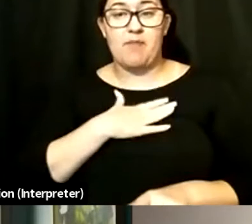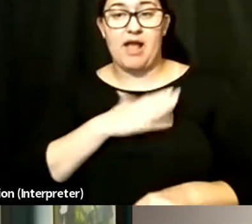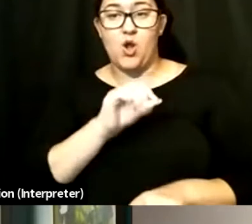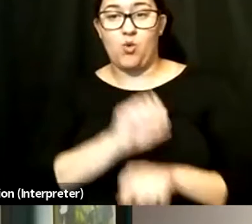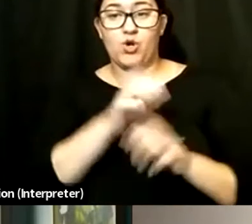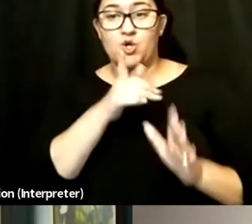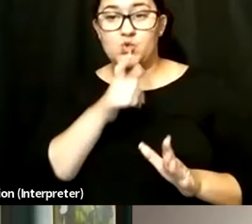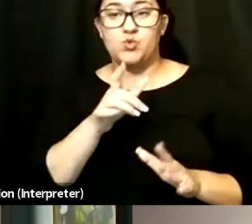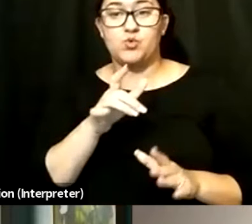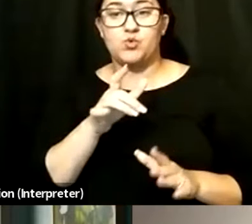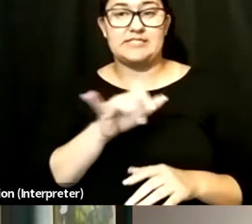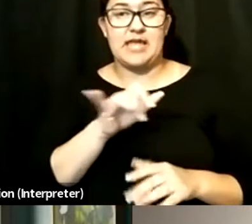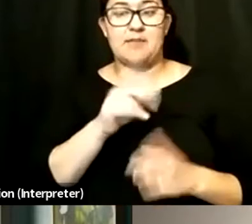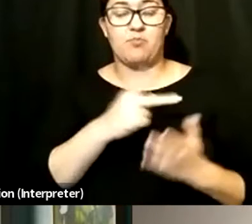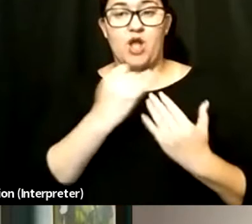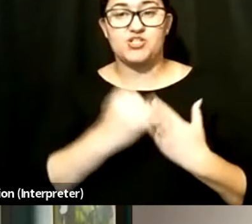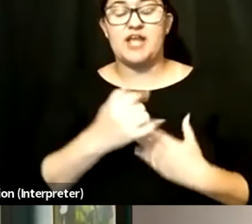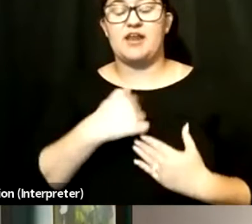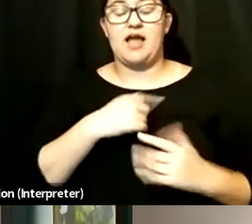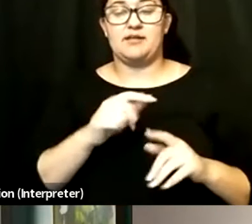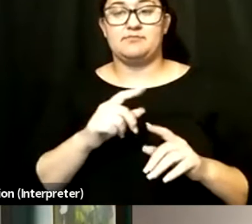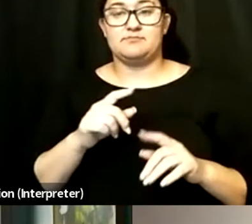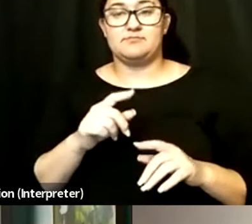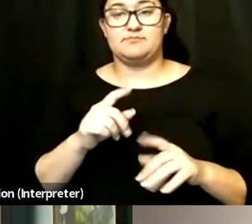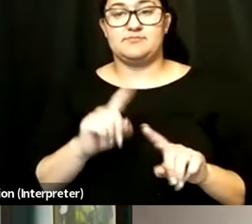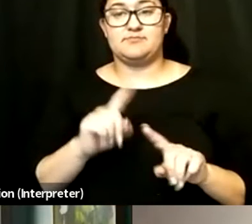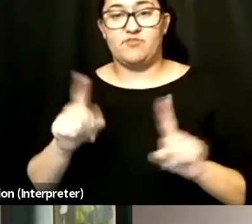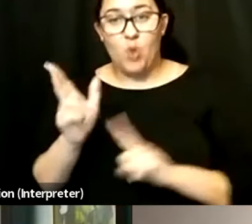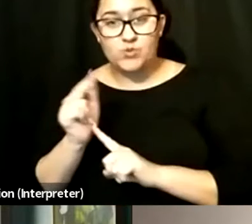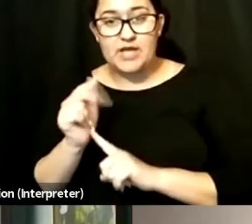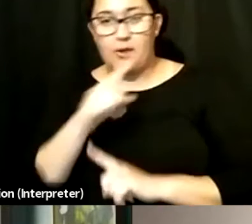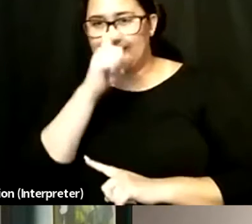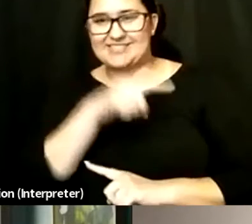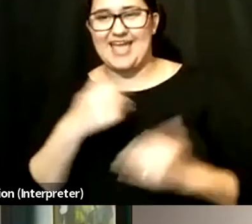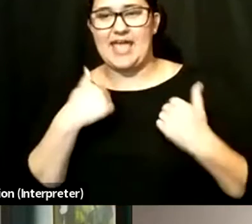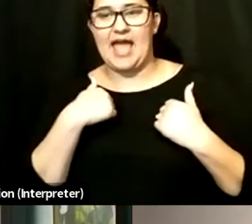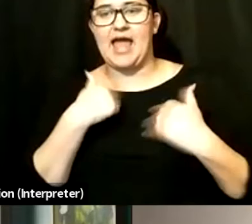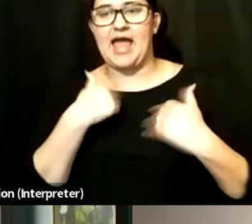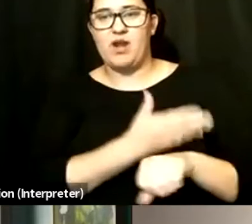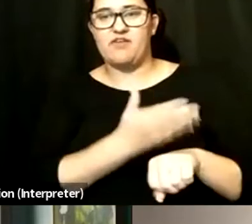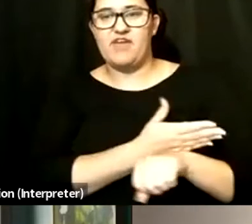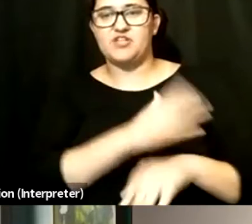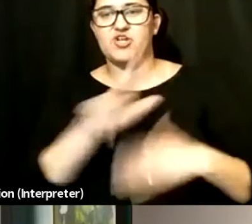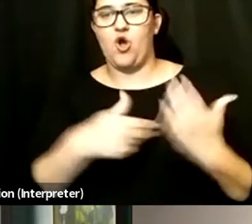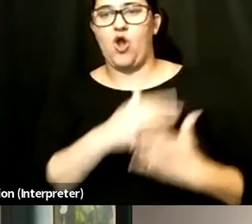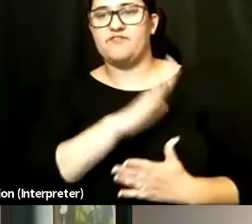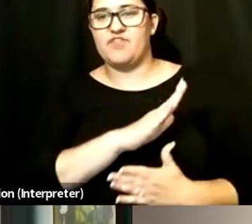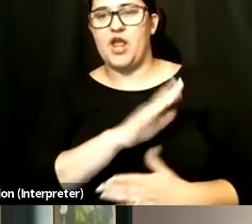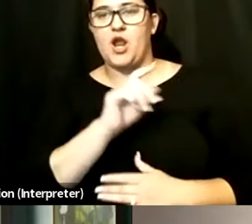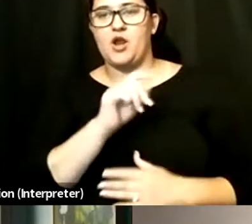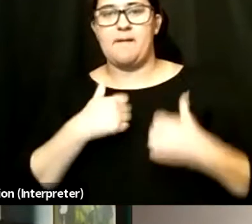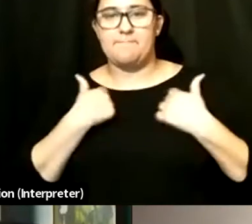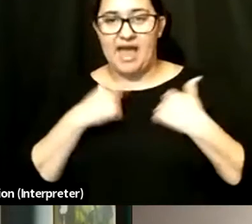project, because that hotel has recently had renovations and renovated away all of their bathtub options